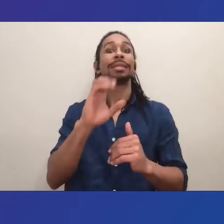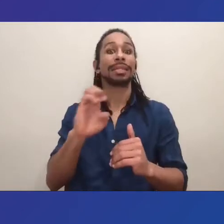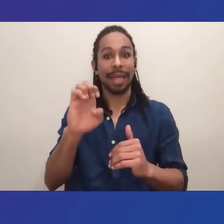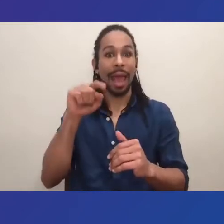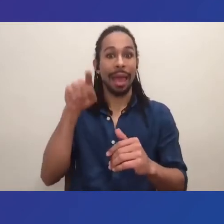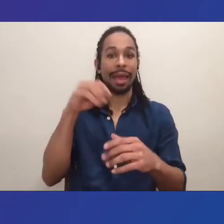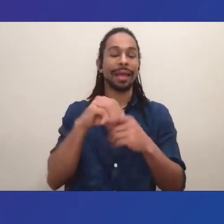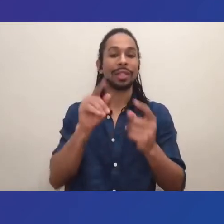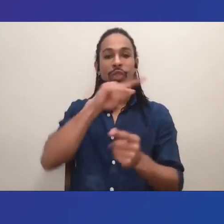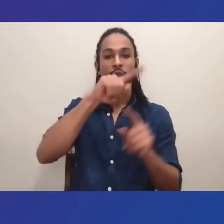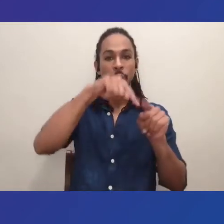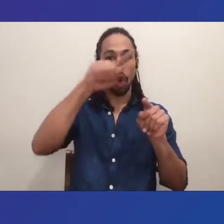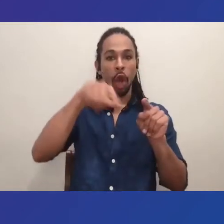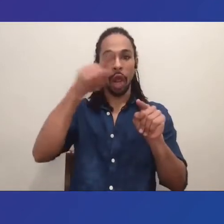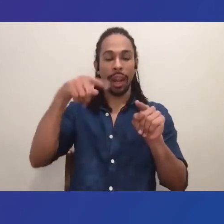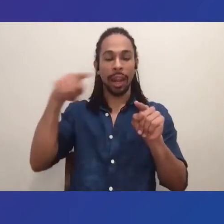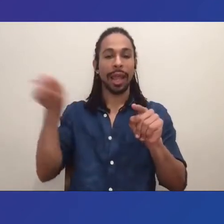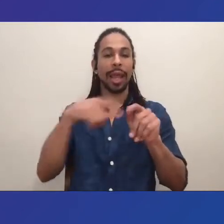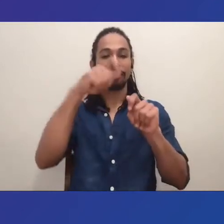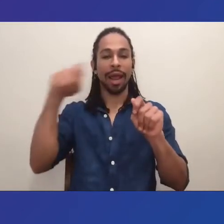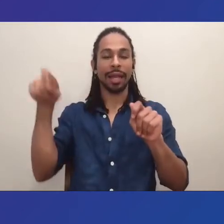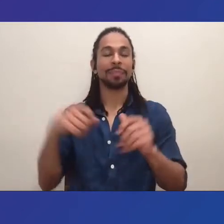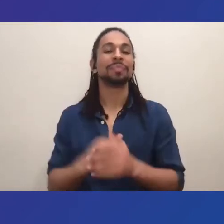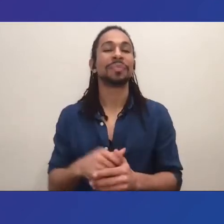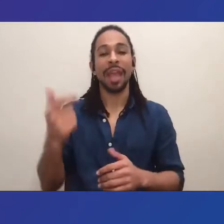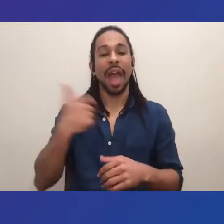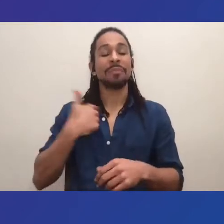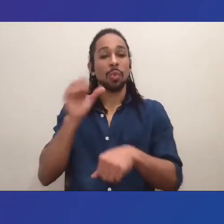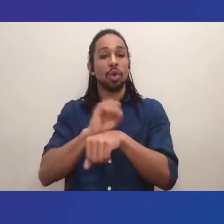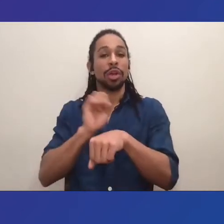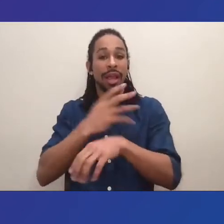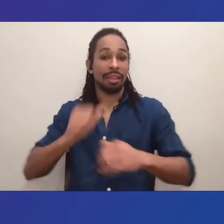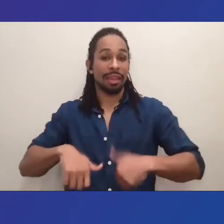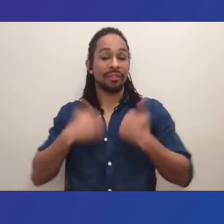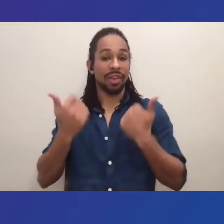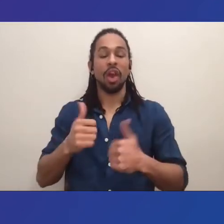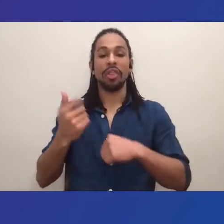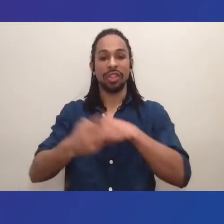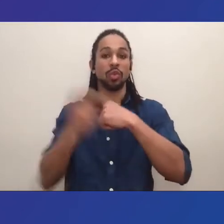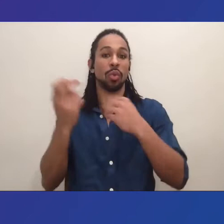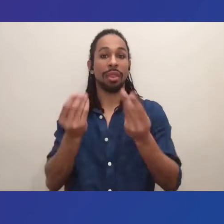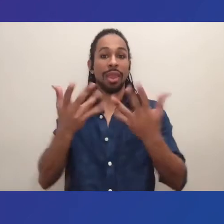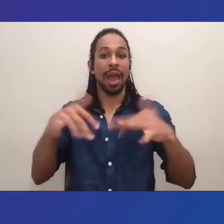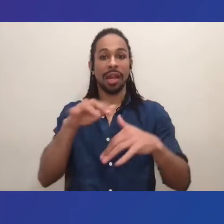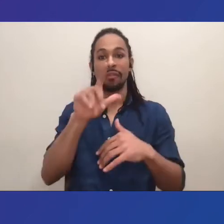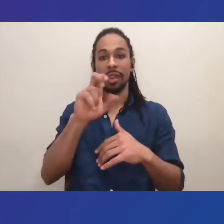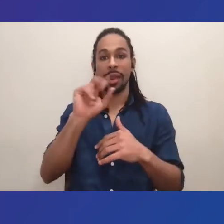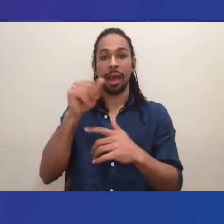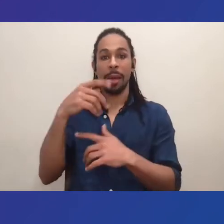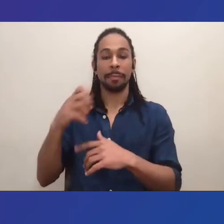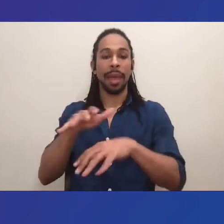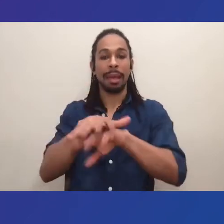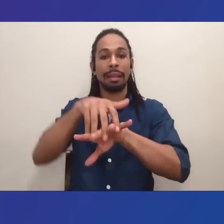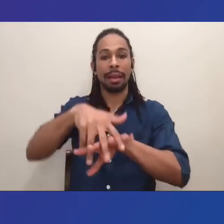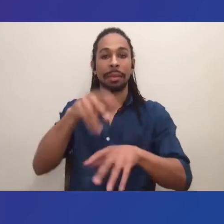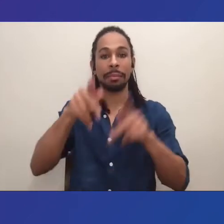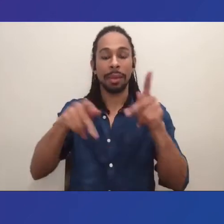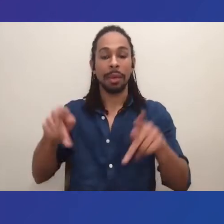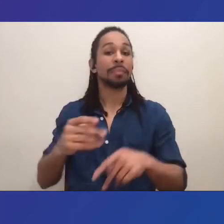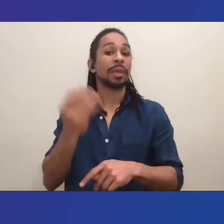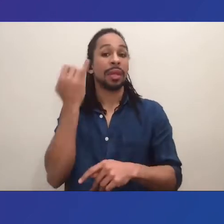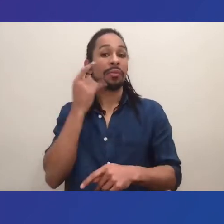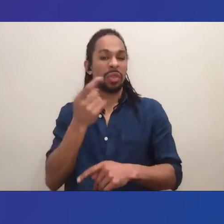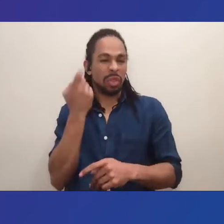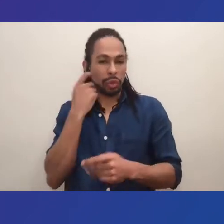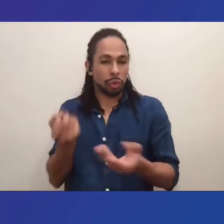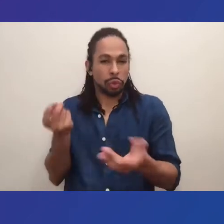been working and living on the unceded land of the Lenape people. For those of us just joining, please visit our land acknowledgement on